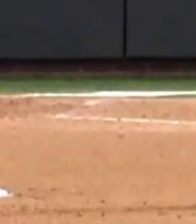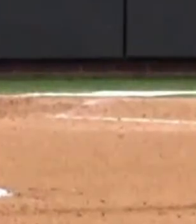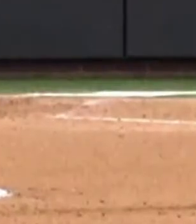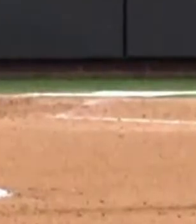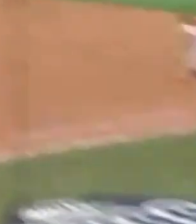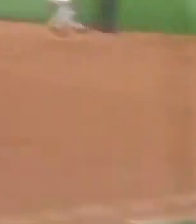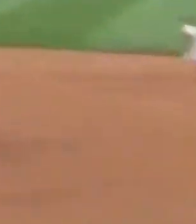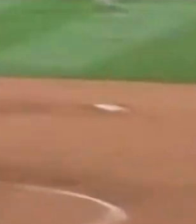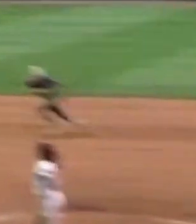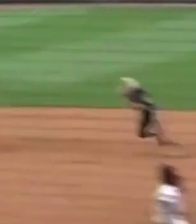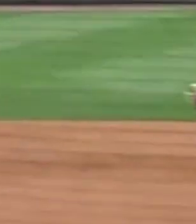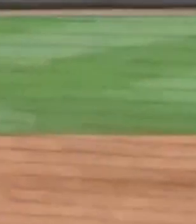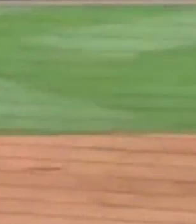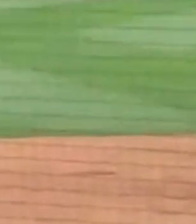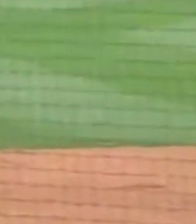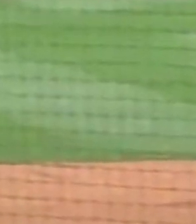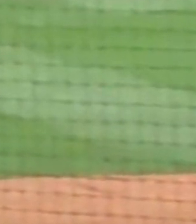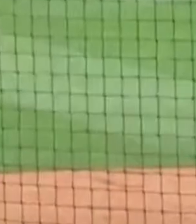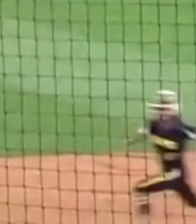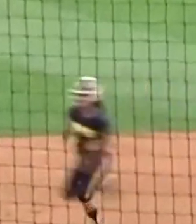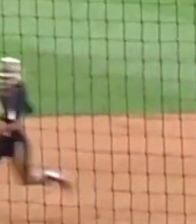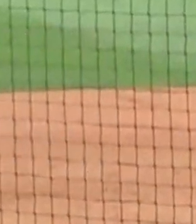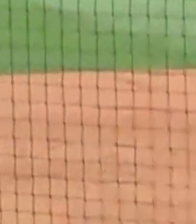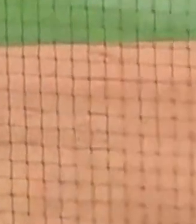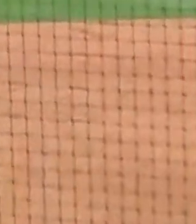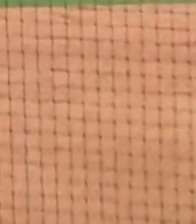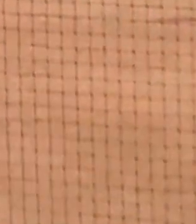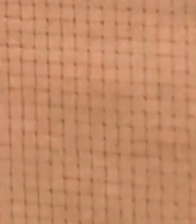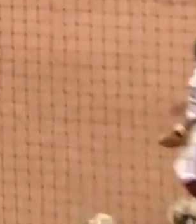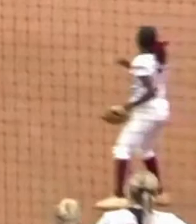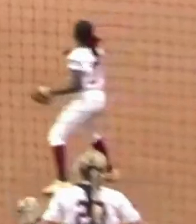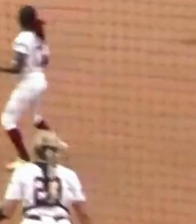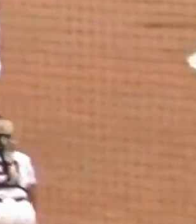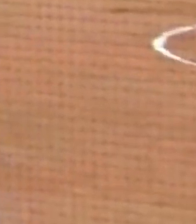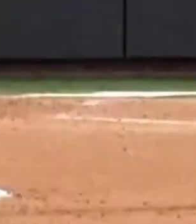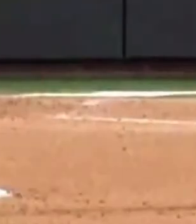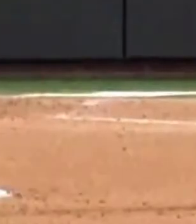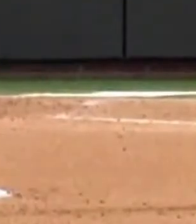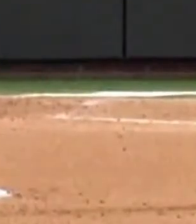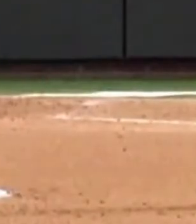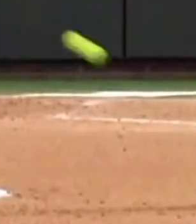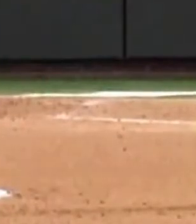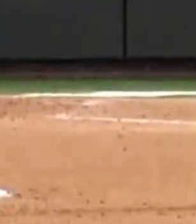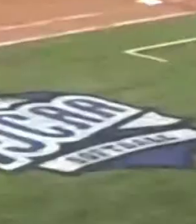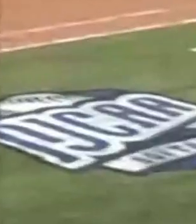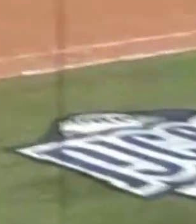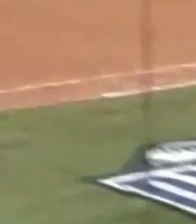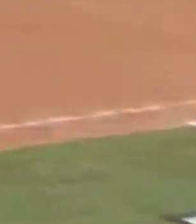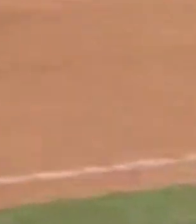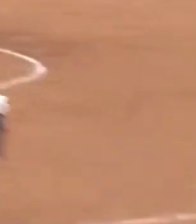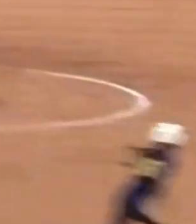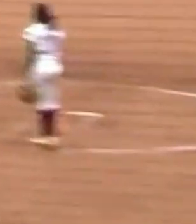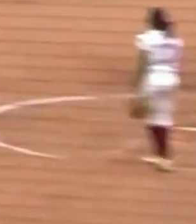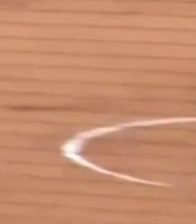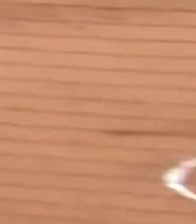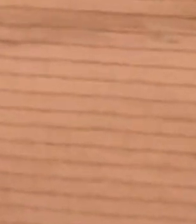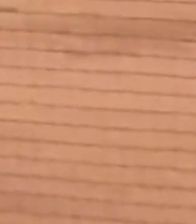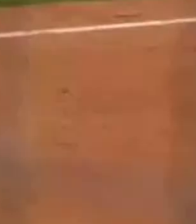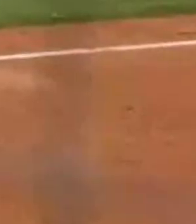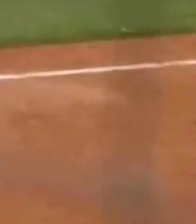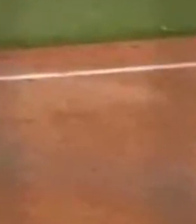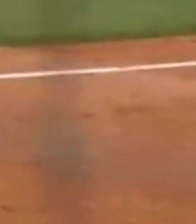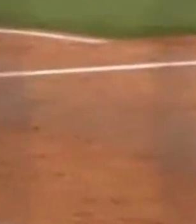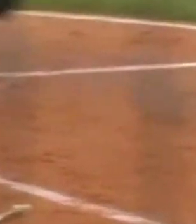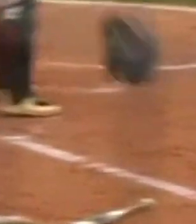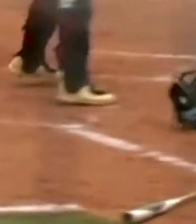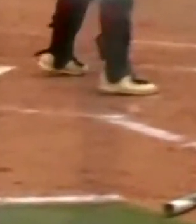lick, get it back. Get the trick, jump the track. Want my money back. Time and time again while I'm sipping on this. Al Davis